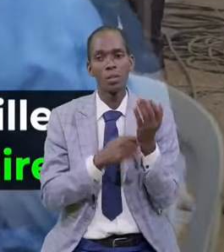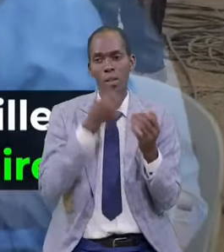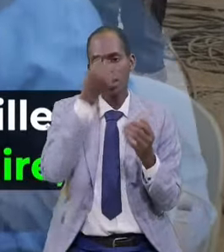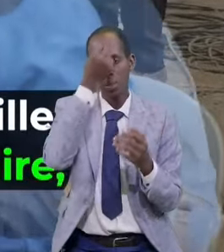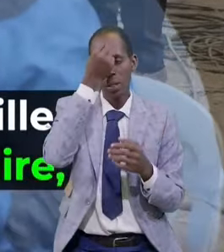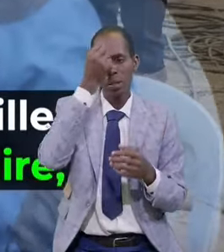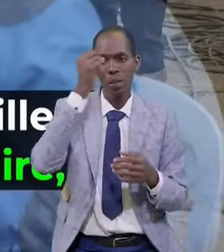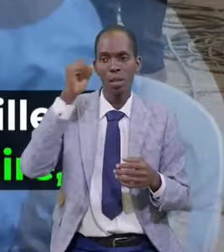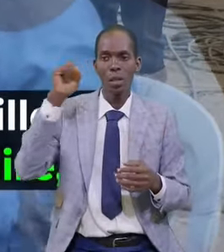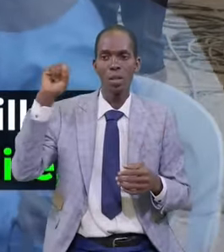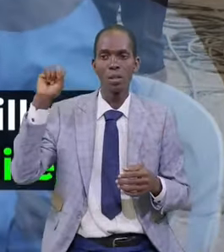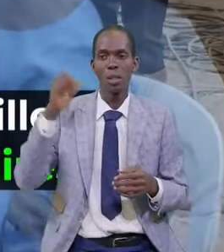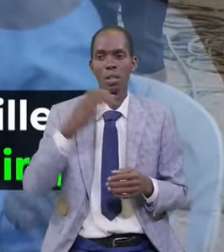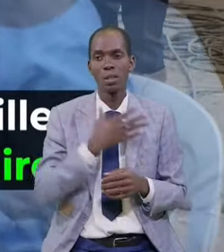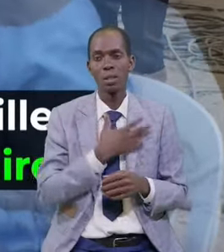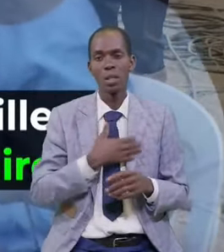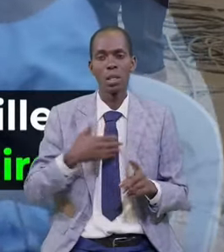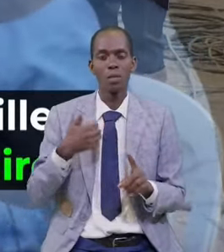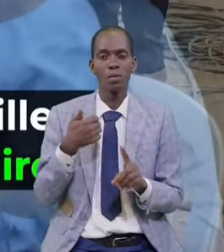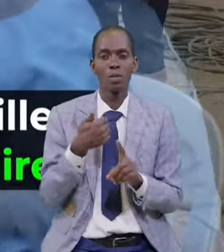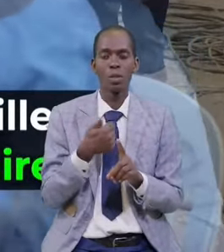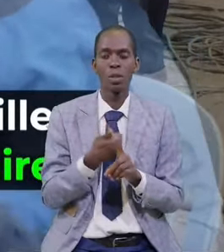rebellious and